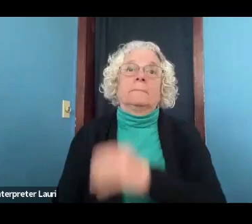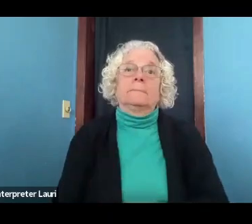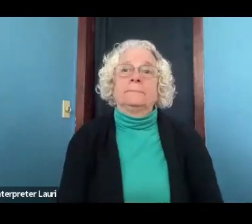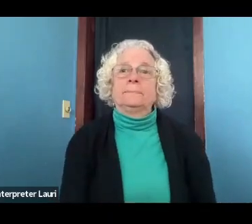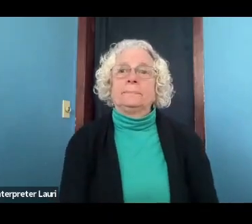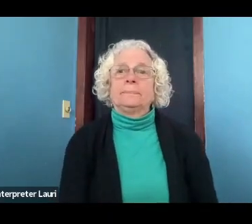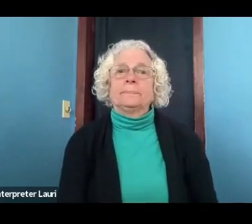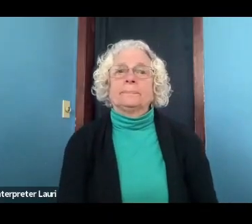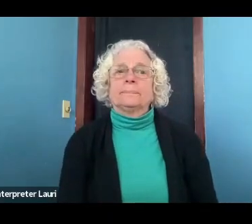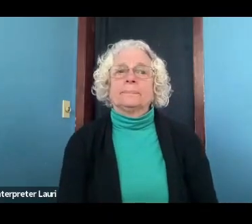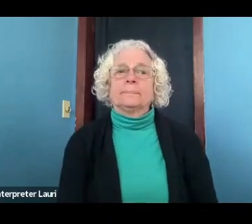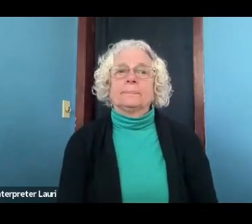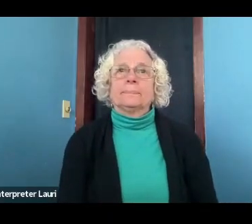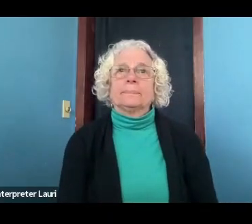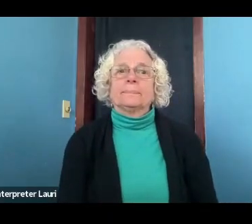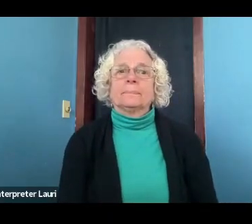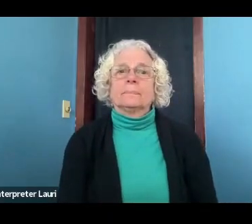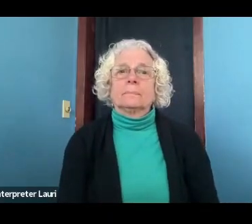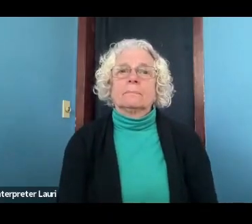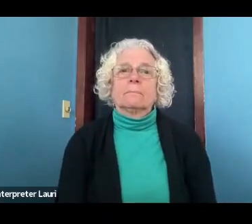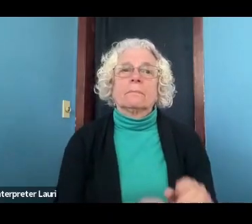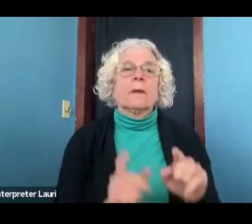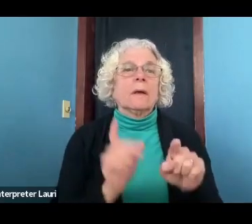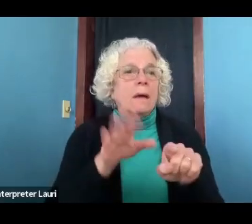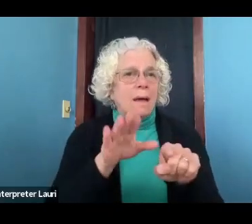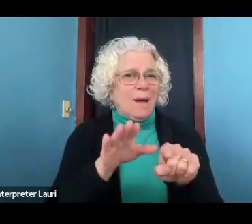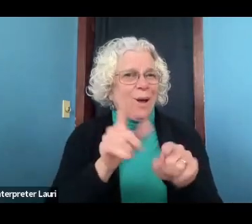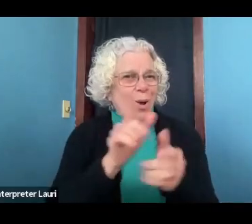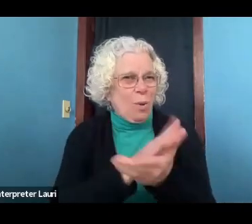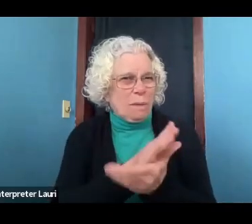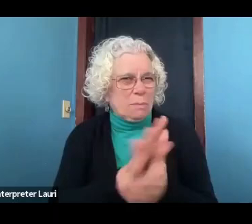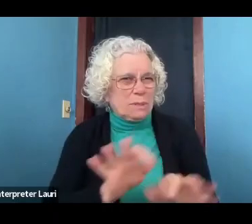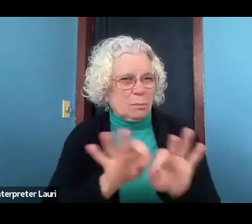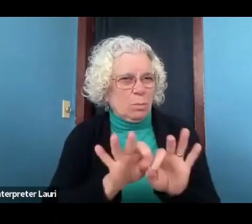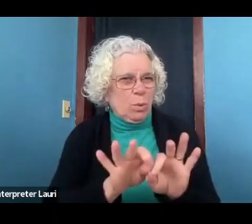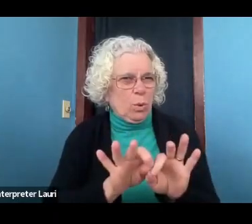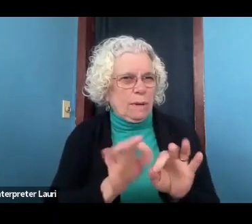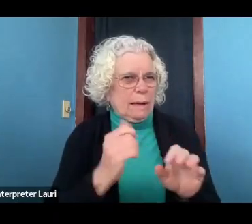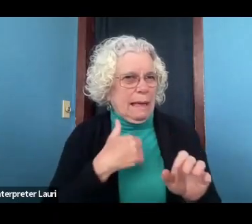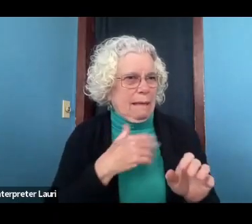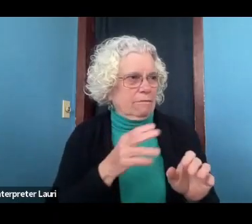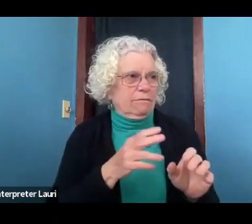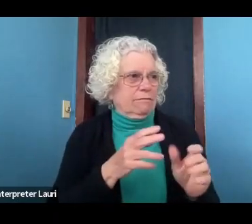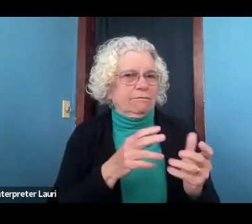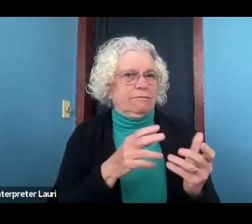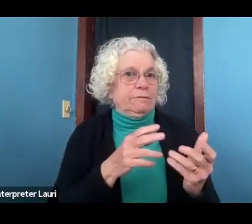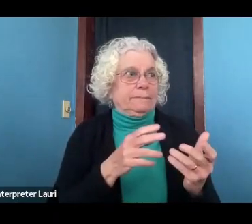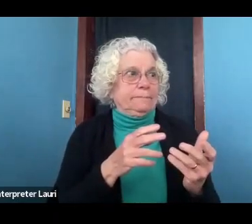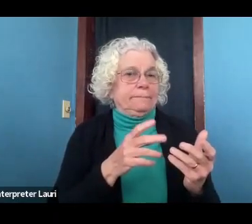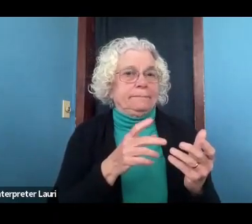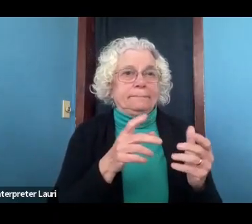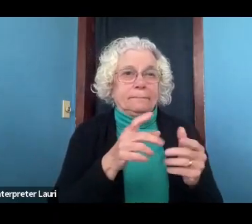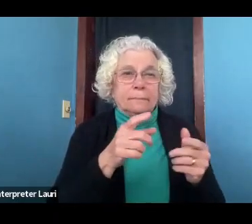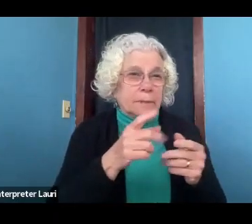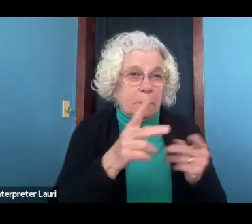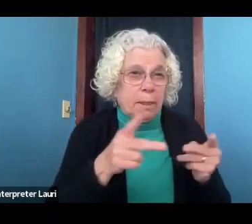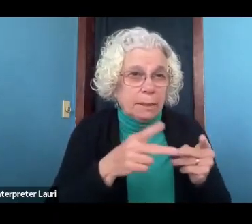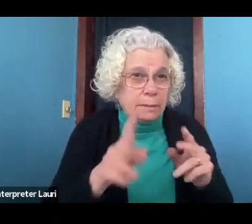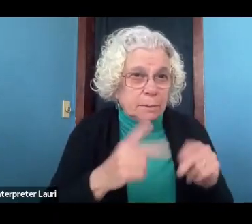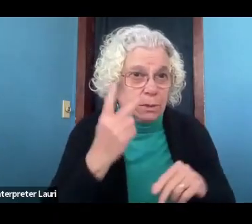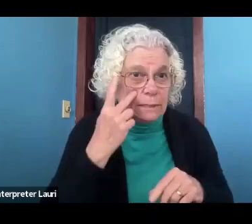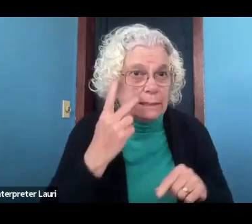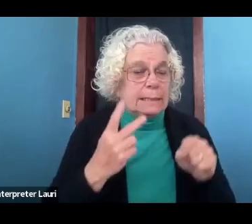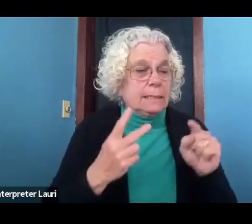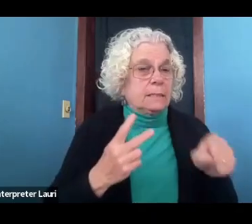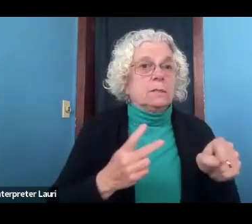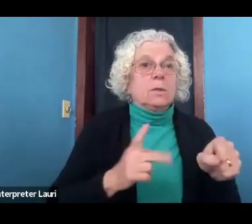I should say it's important to keep your papers handy because if you want to do a new one, it's easy then for you to refer to your old one. So